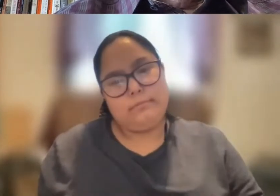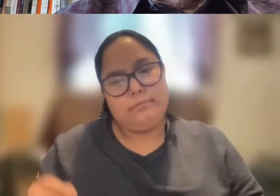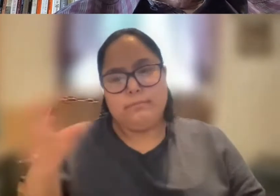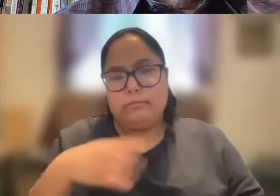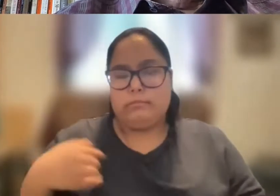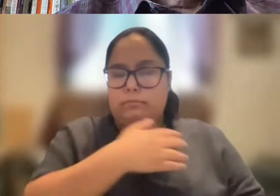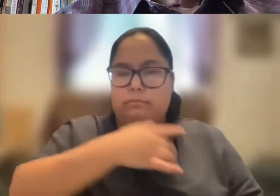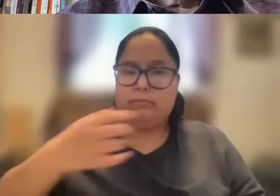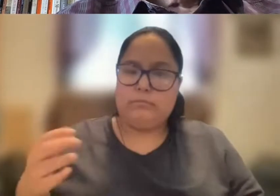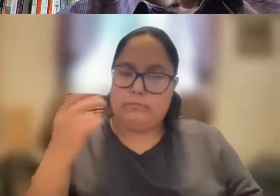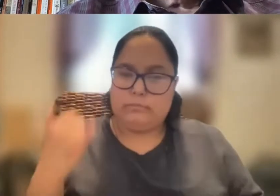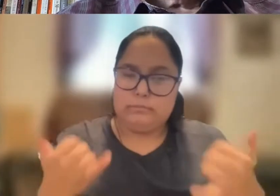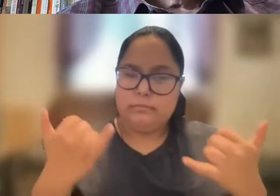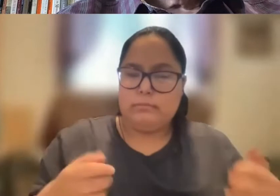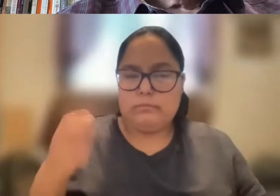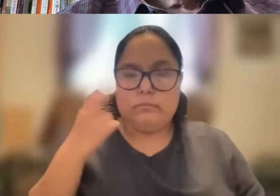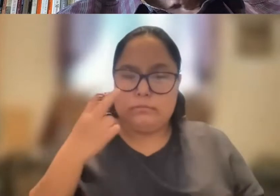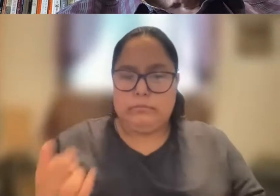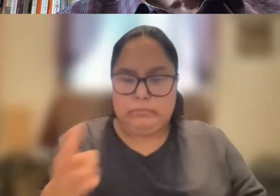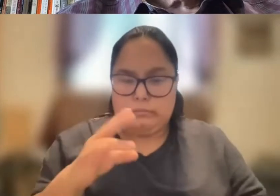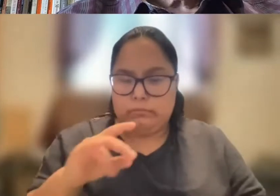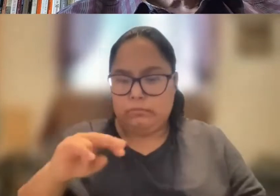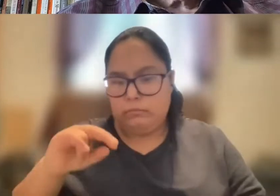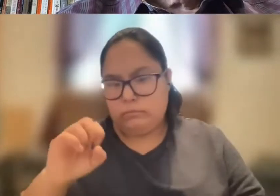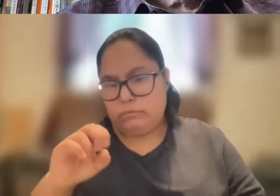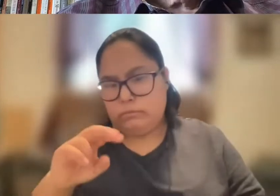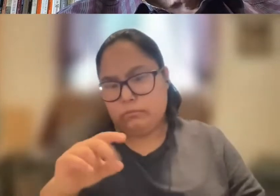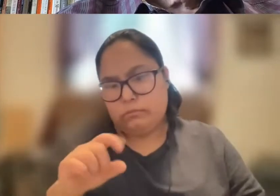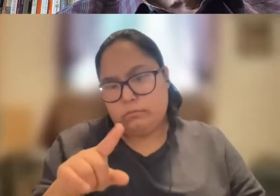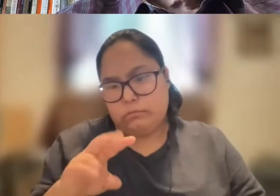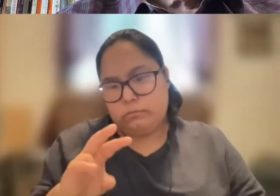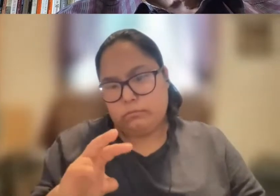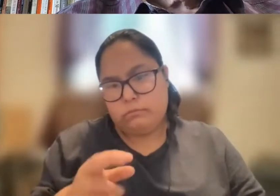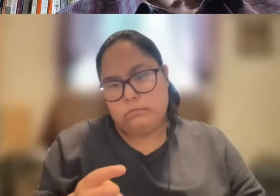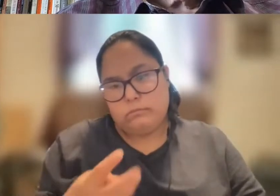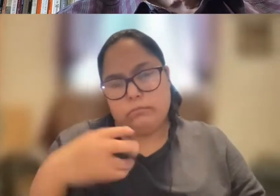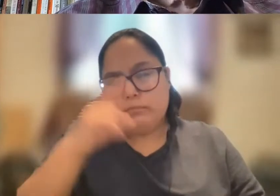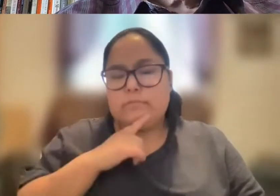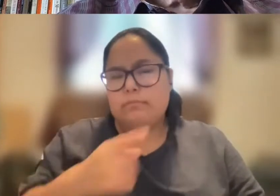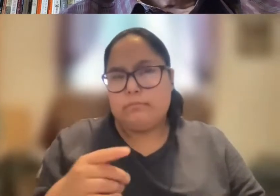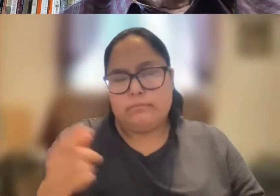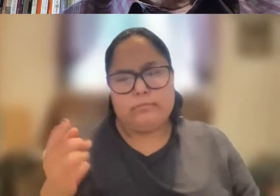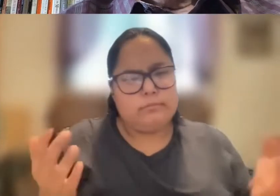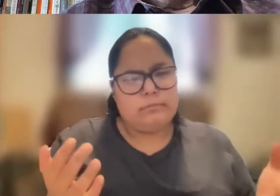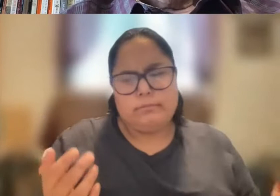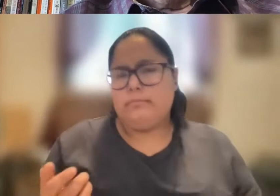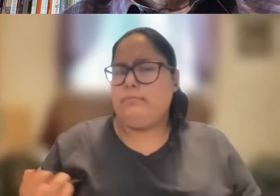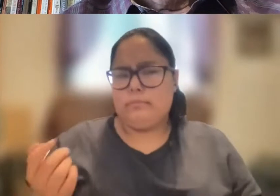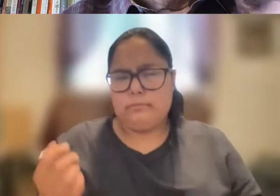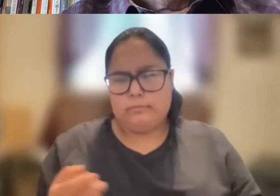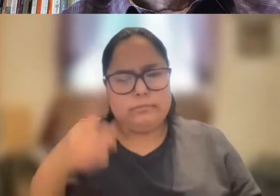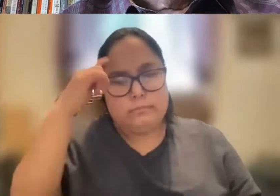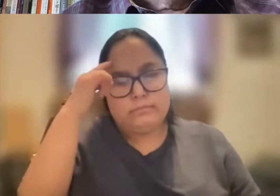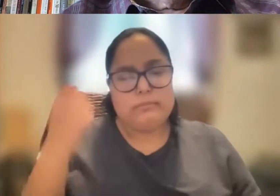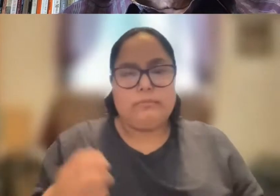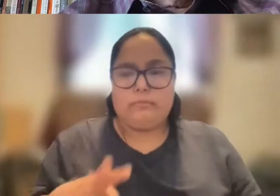We are now looking at 2016, and that's acceptable to say that. I think